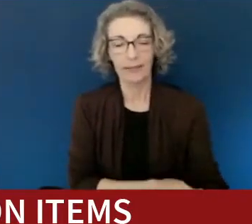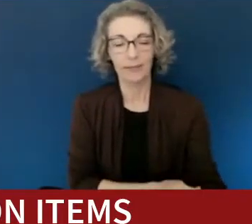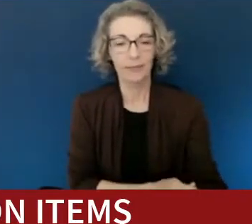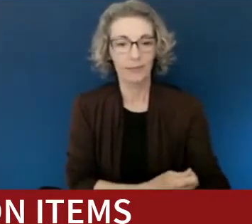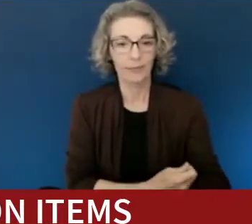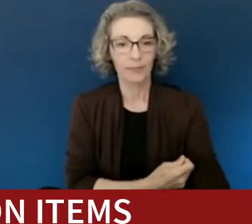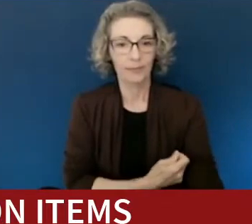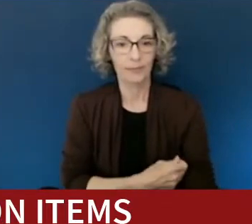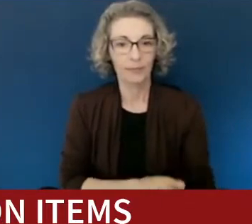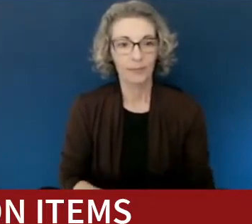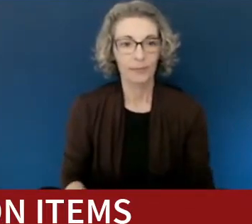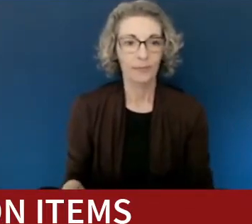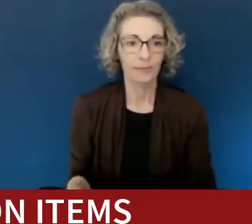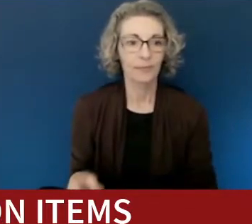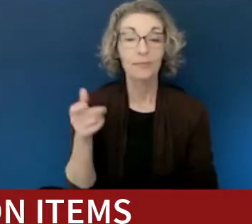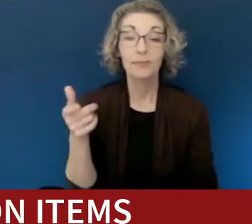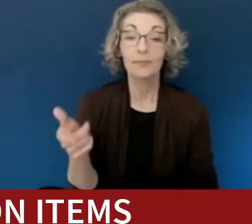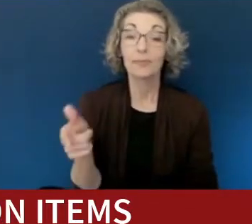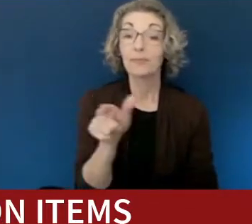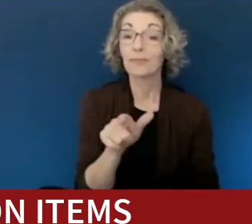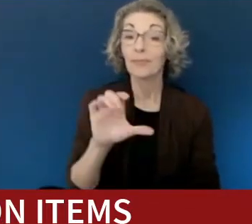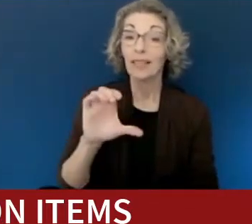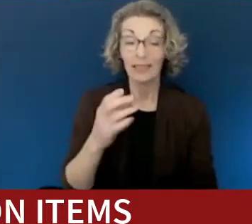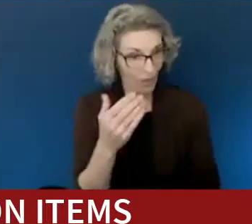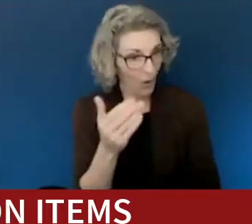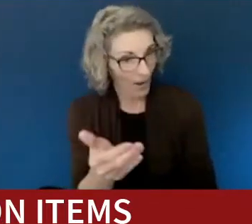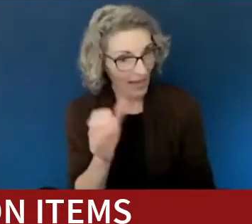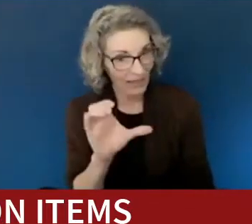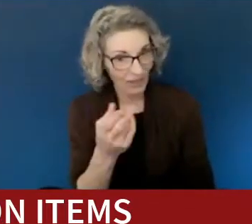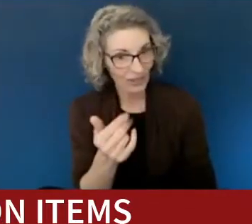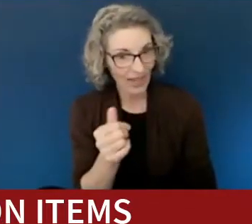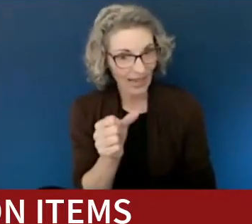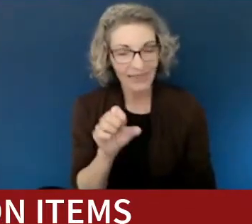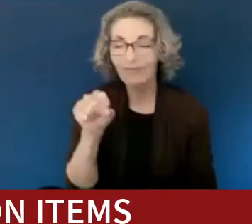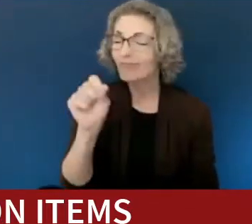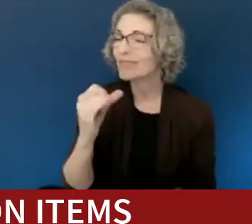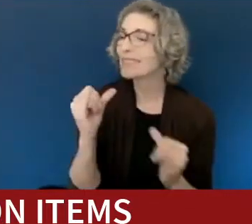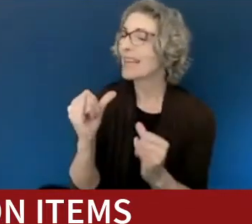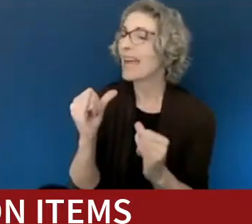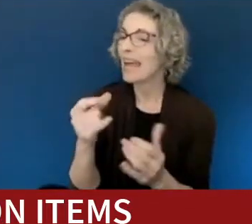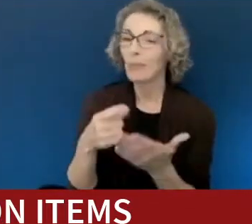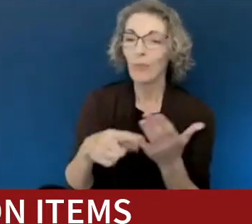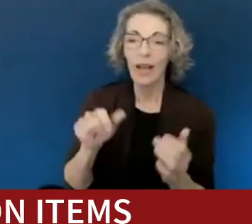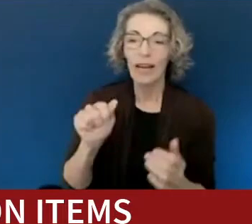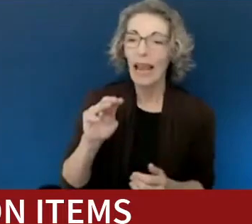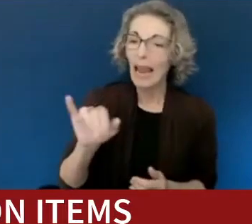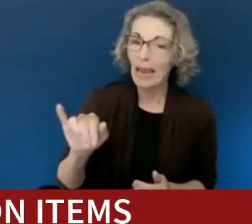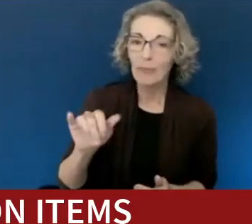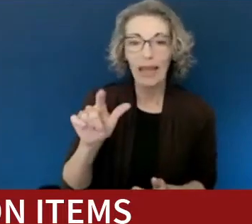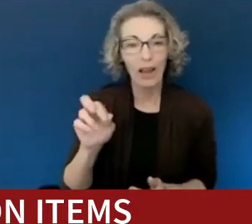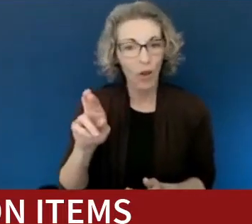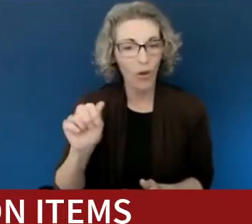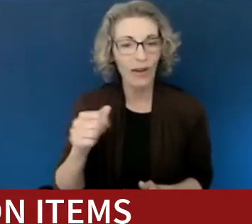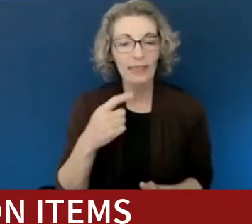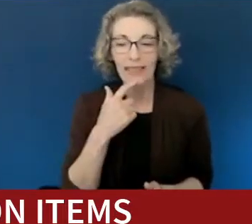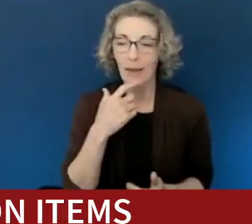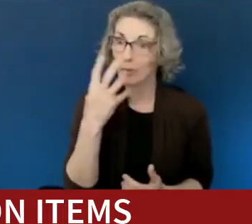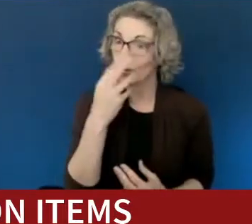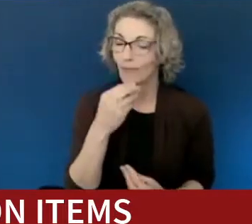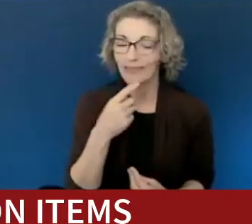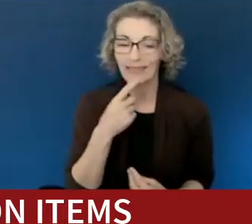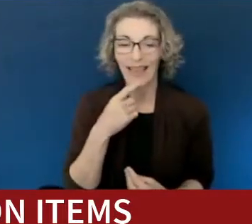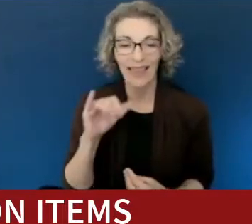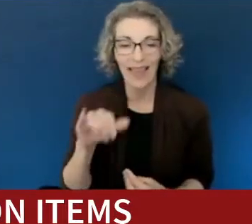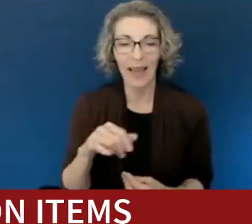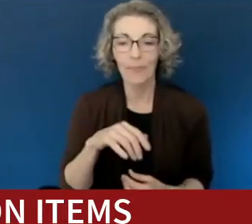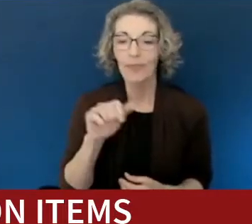I can Yeah. jump. I Go ahead, think Chase. echoing Lauren, Amy, and what was beautifully said. I think